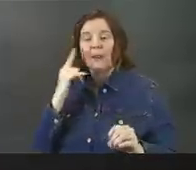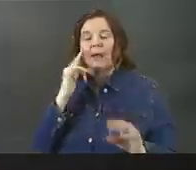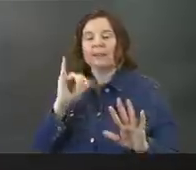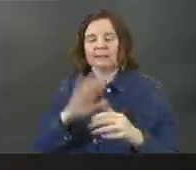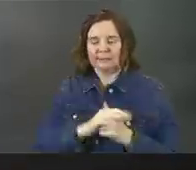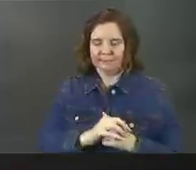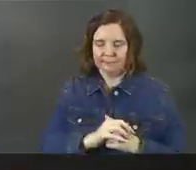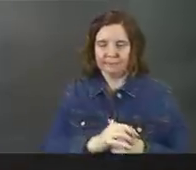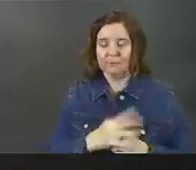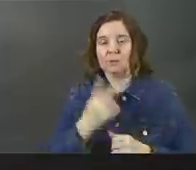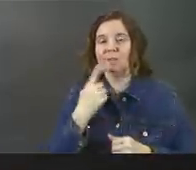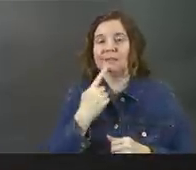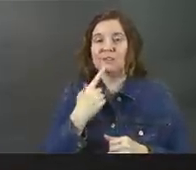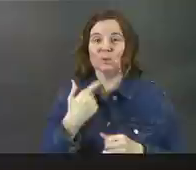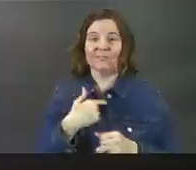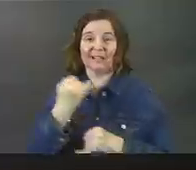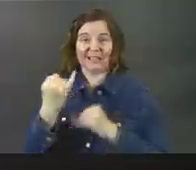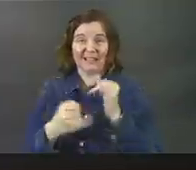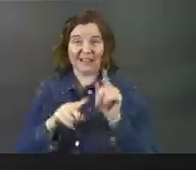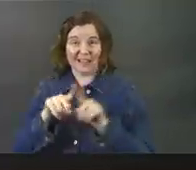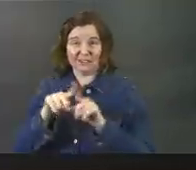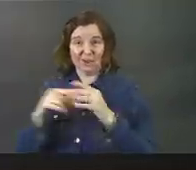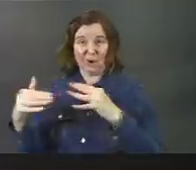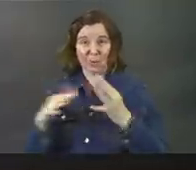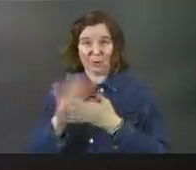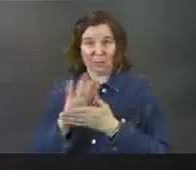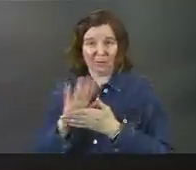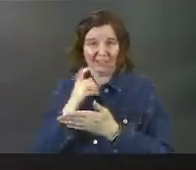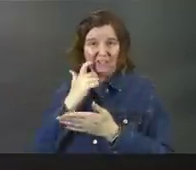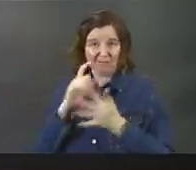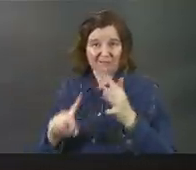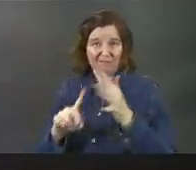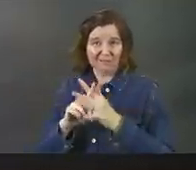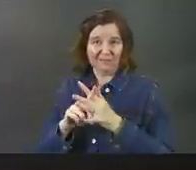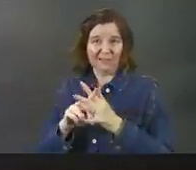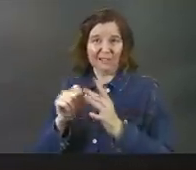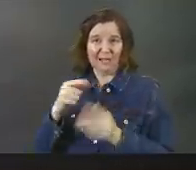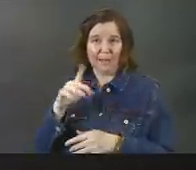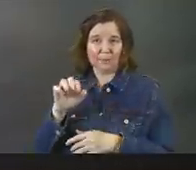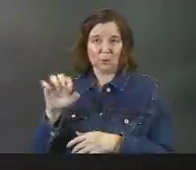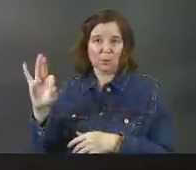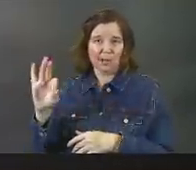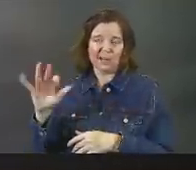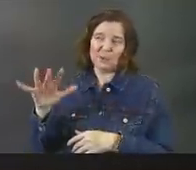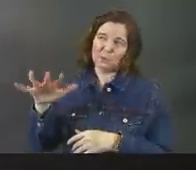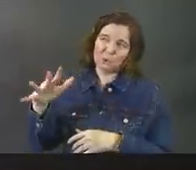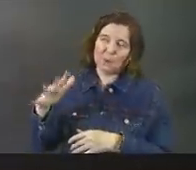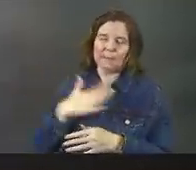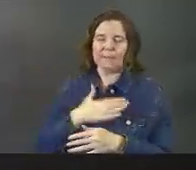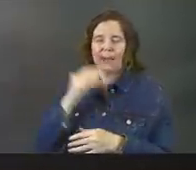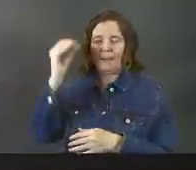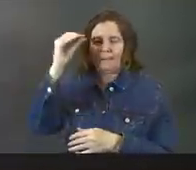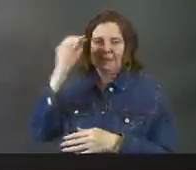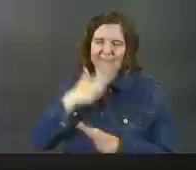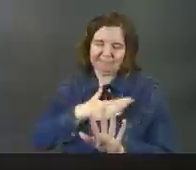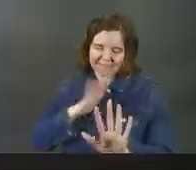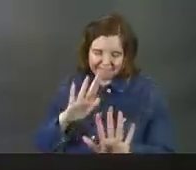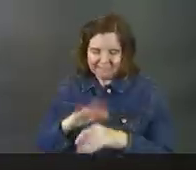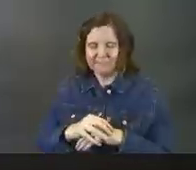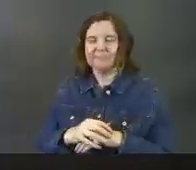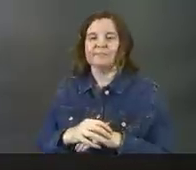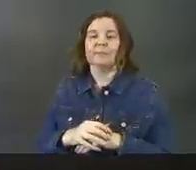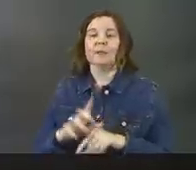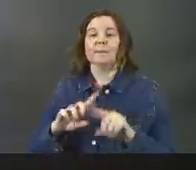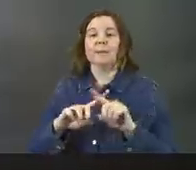this. So you've got the last Star Wars movie just came out, Episode 9. It was so-so, and that's my opinion anyway, my little movie critique